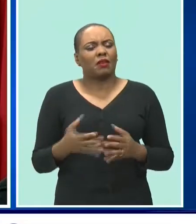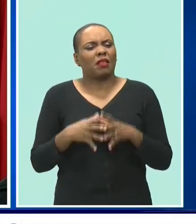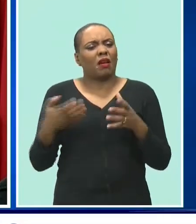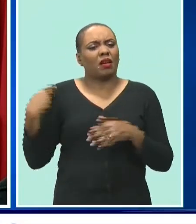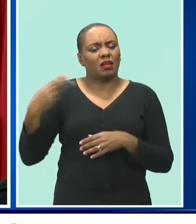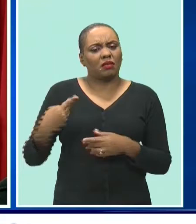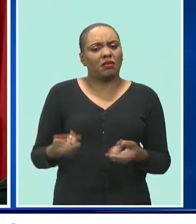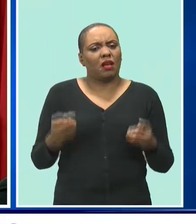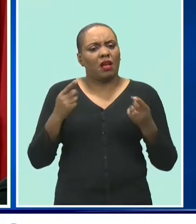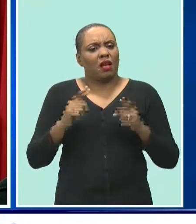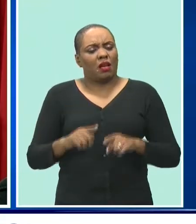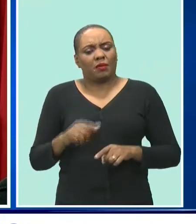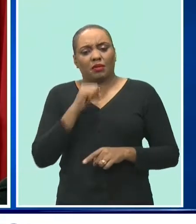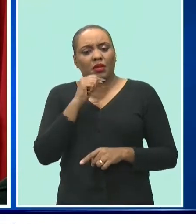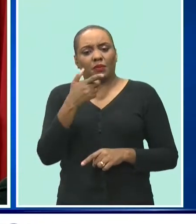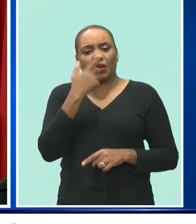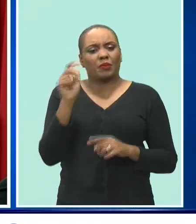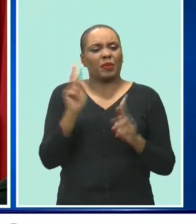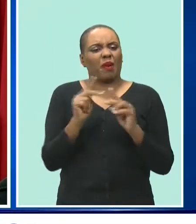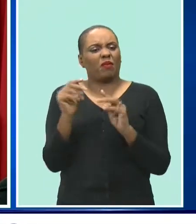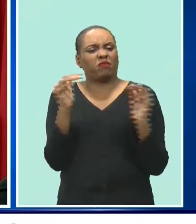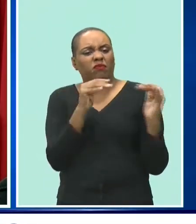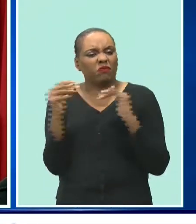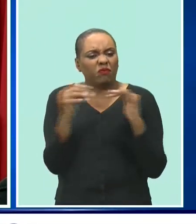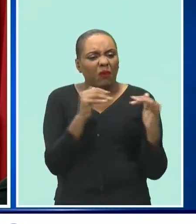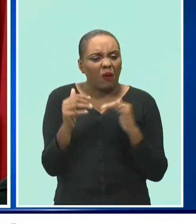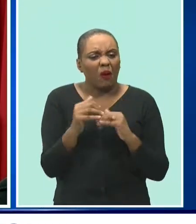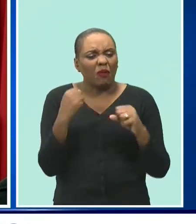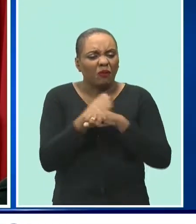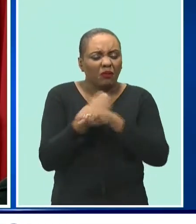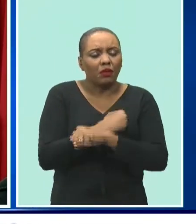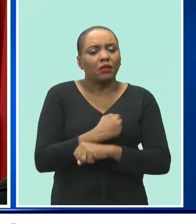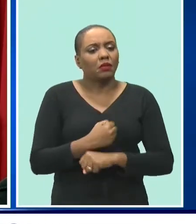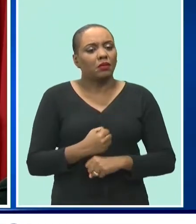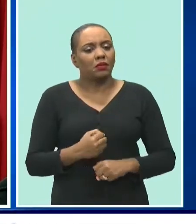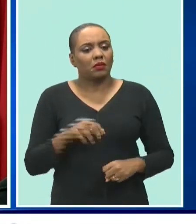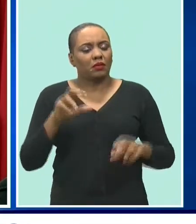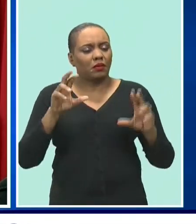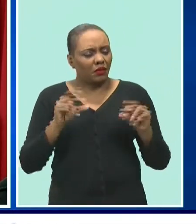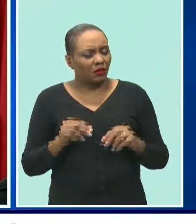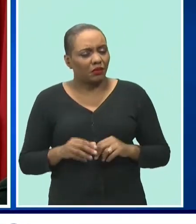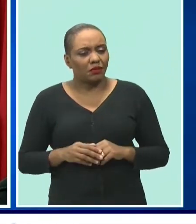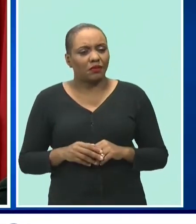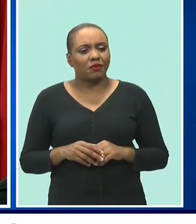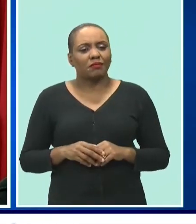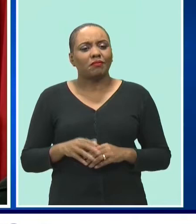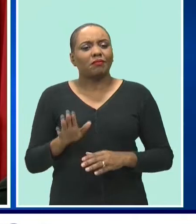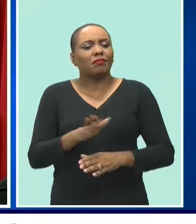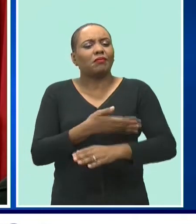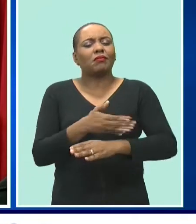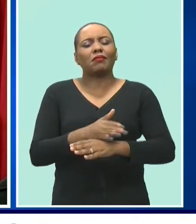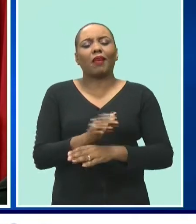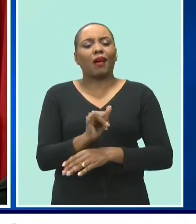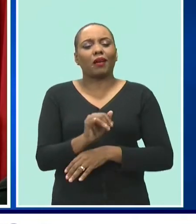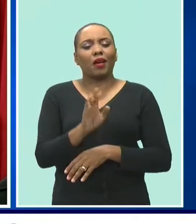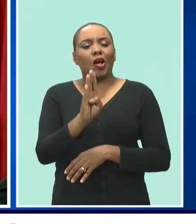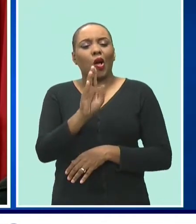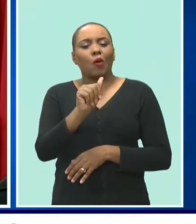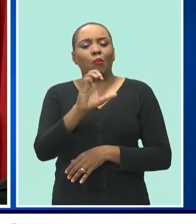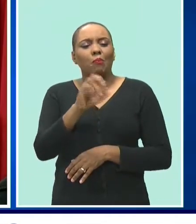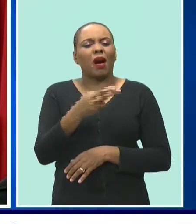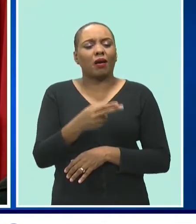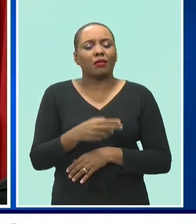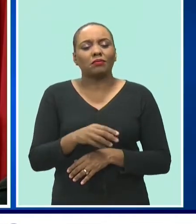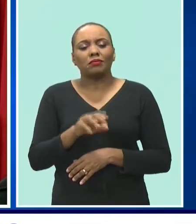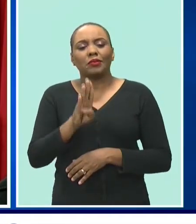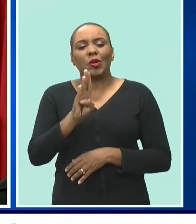for their warriors. They're famous because of the Beethovens and Bachs and other individuals